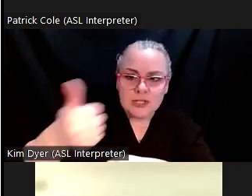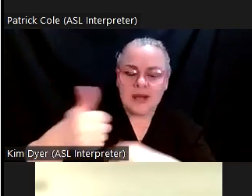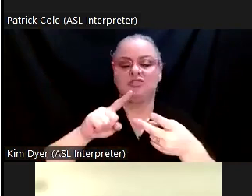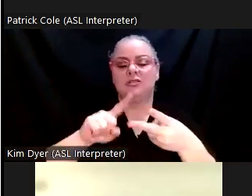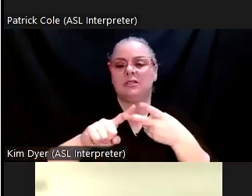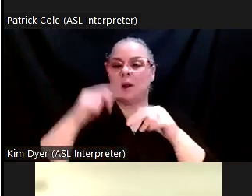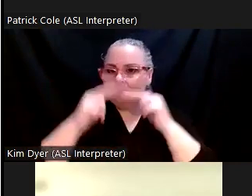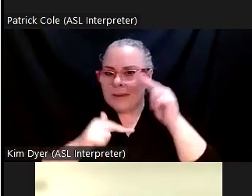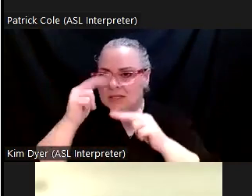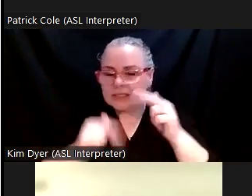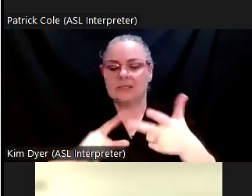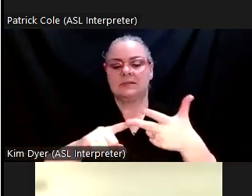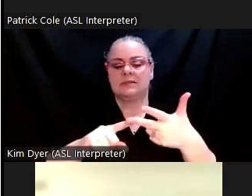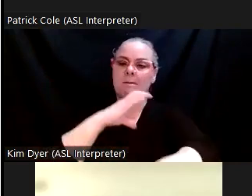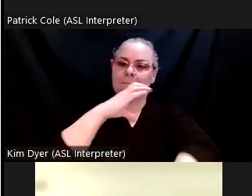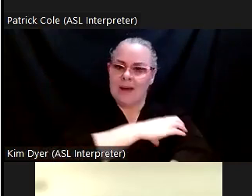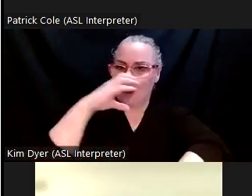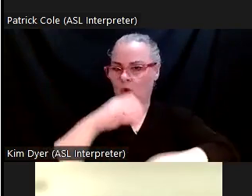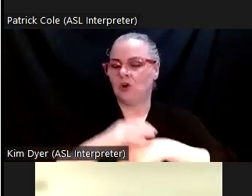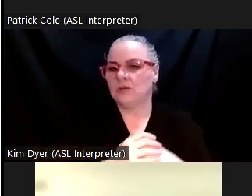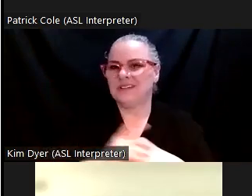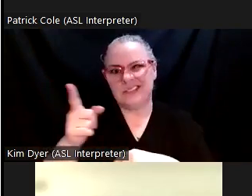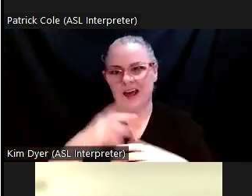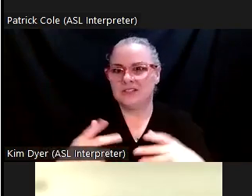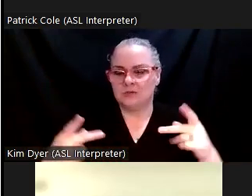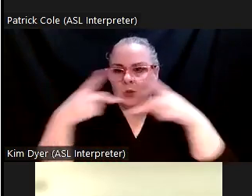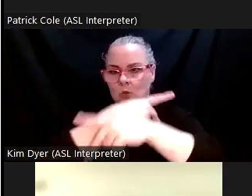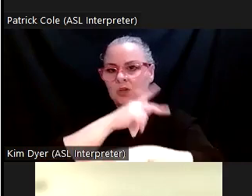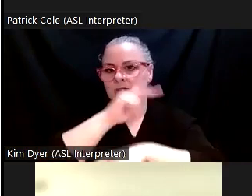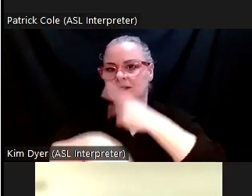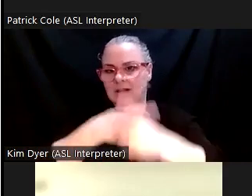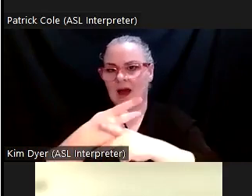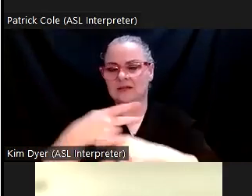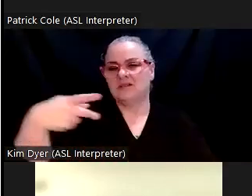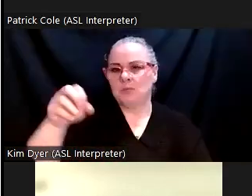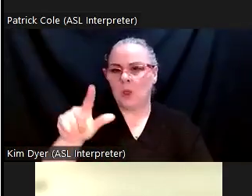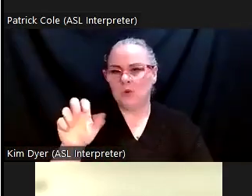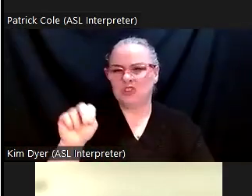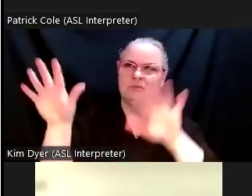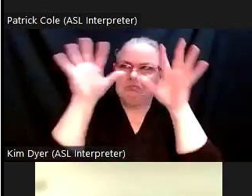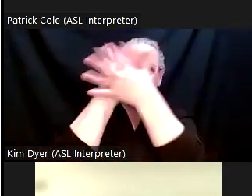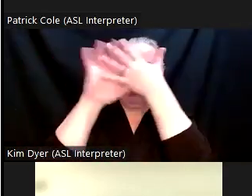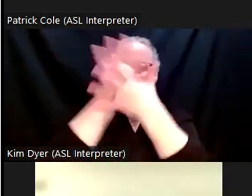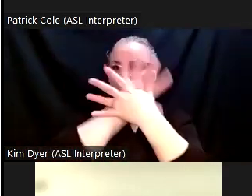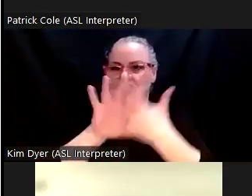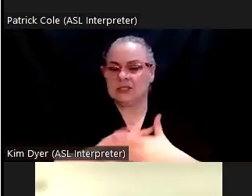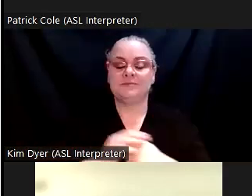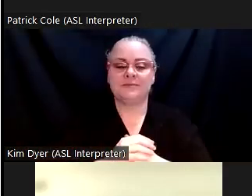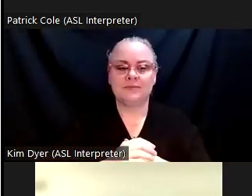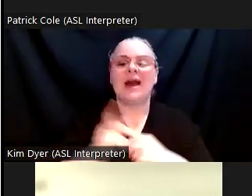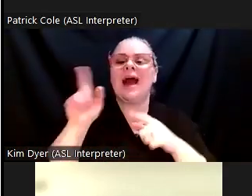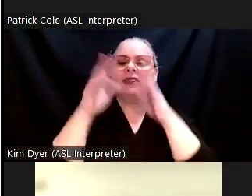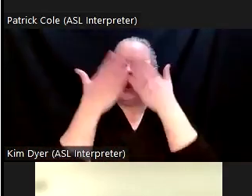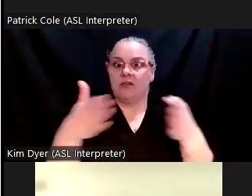buildings, and power for that reason, for that they generate the greatest amount of climate pollution. And as I mentioned, we will then broaden to the